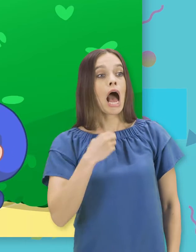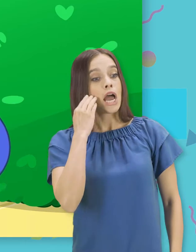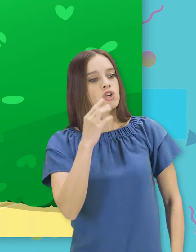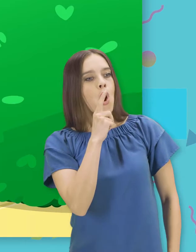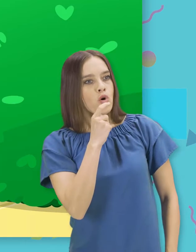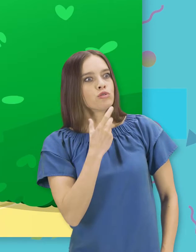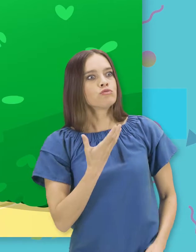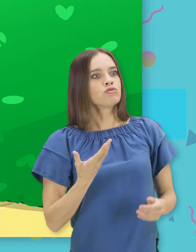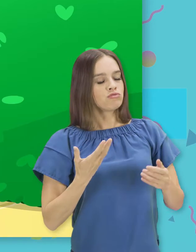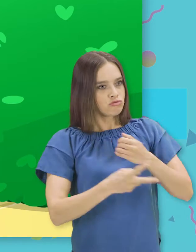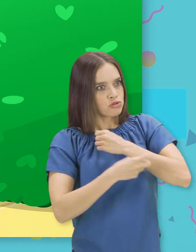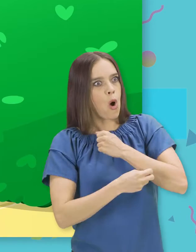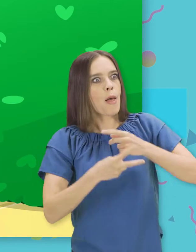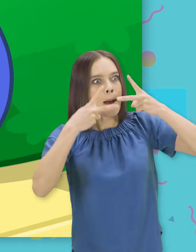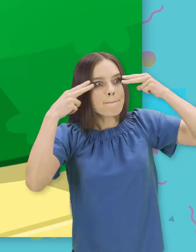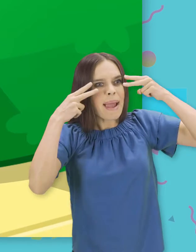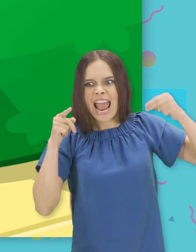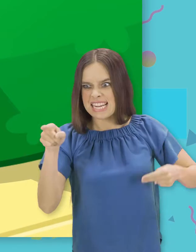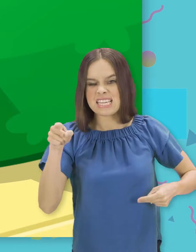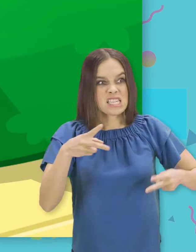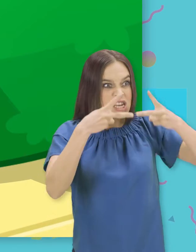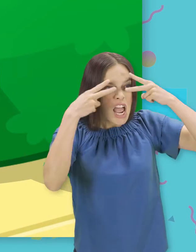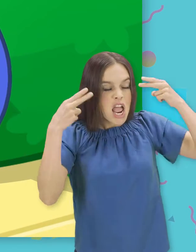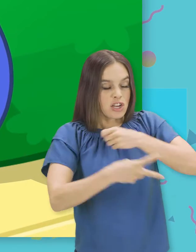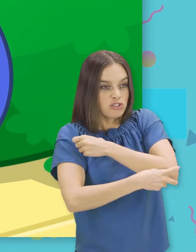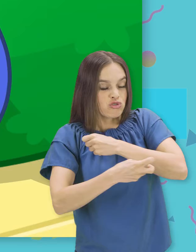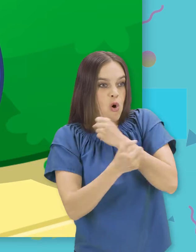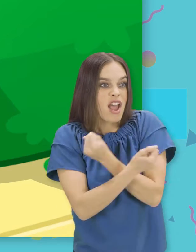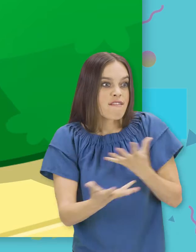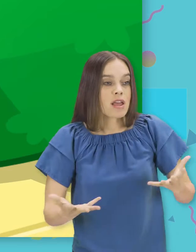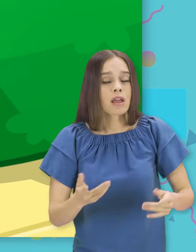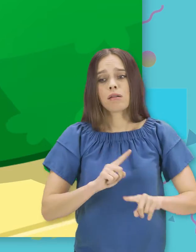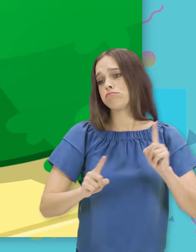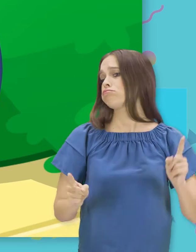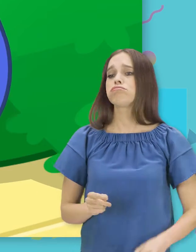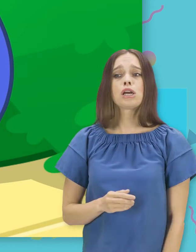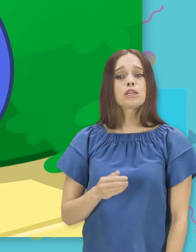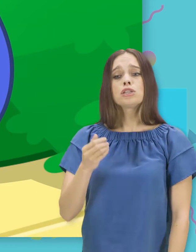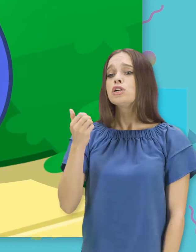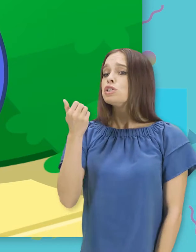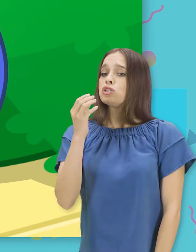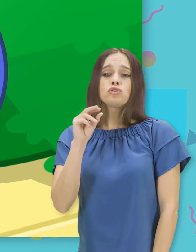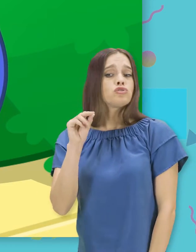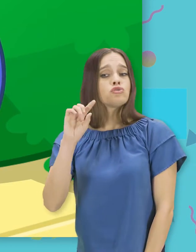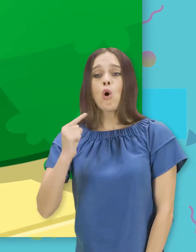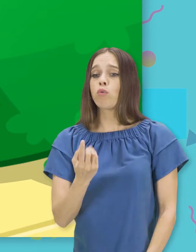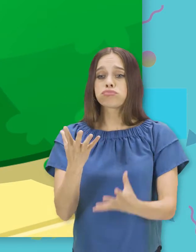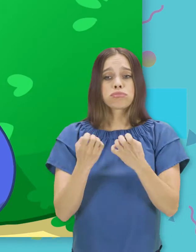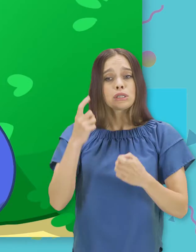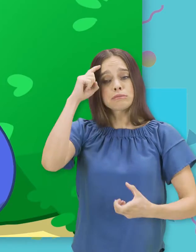Morphle, I know who did it. The bandits stole everything. But no one wants to believe